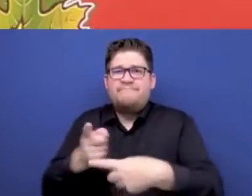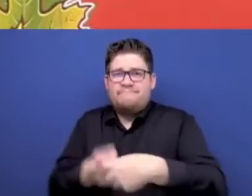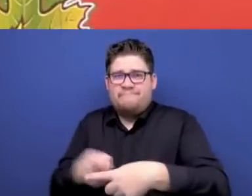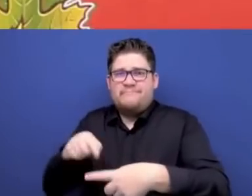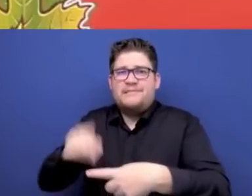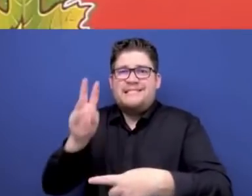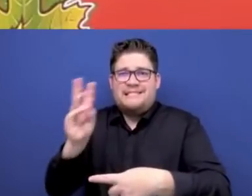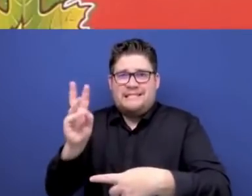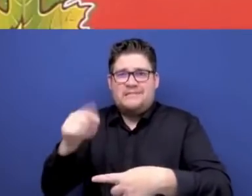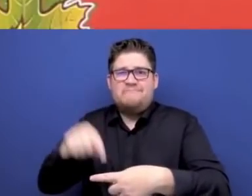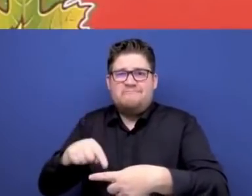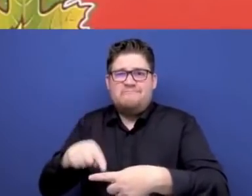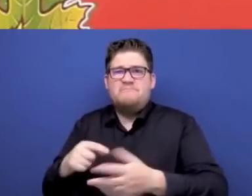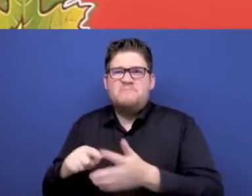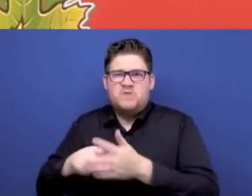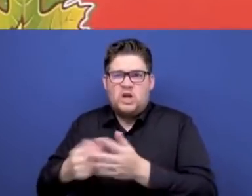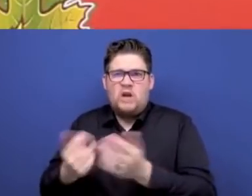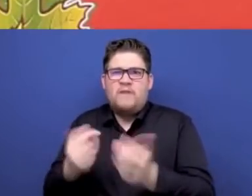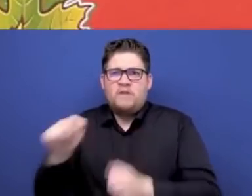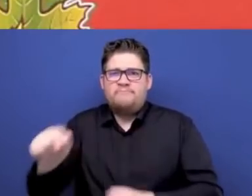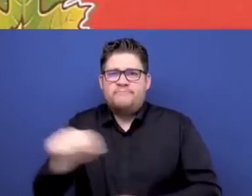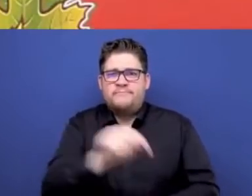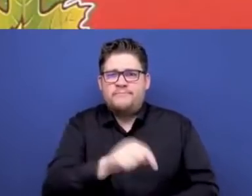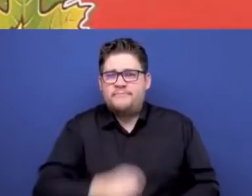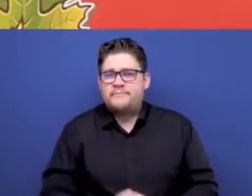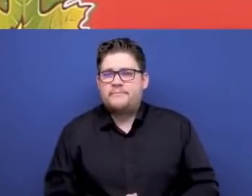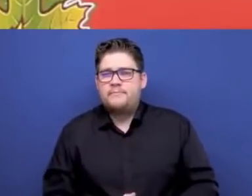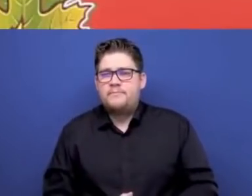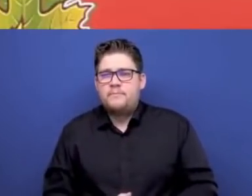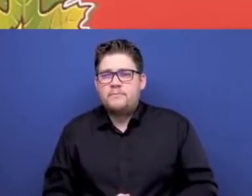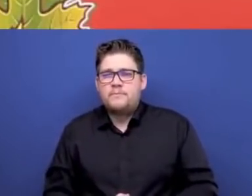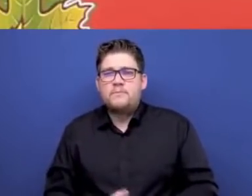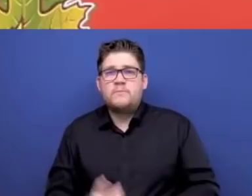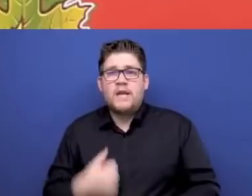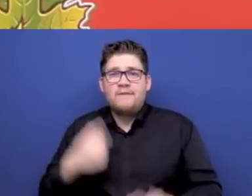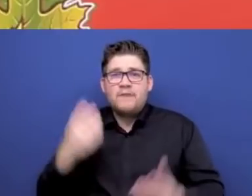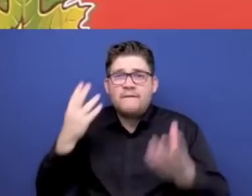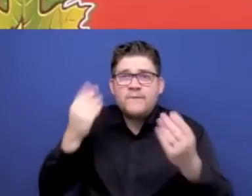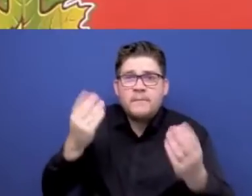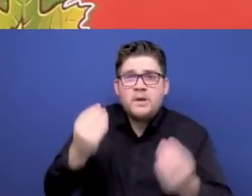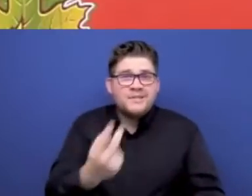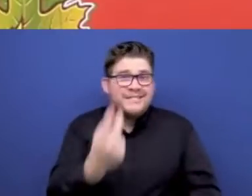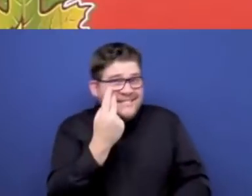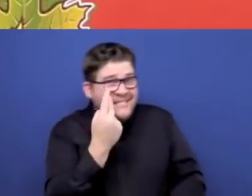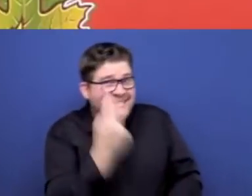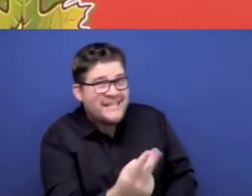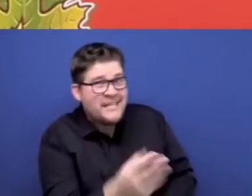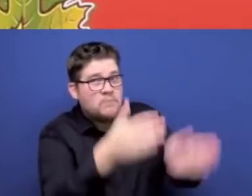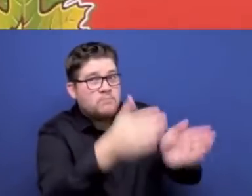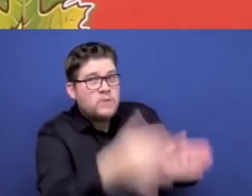Salmo Rcmp with that information, or you can call us directly at Crime Stoppers as well.